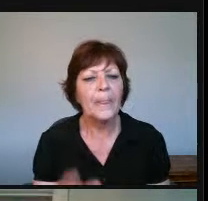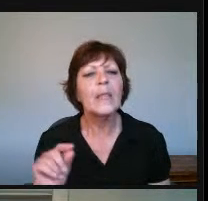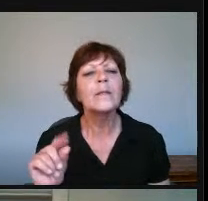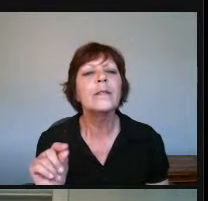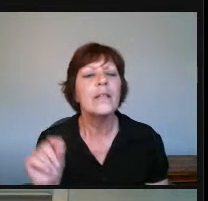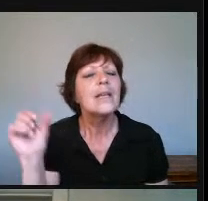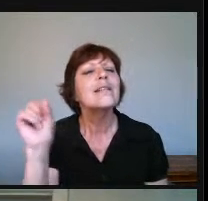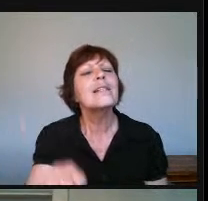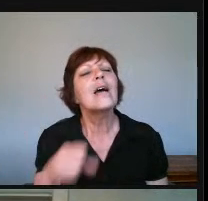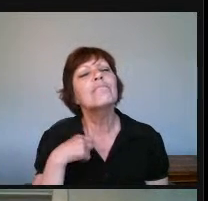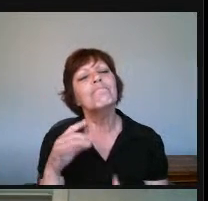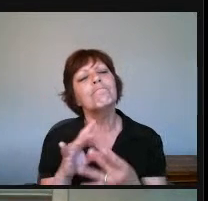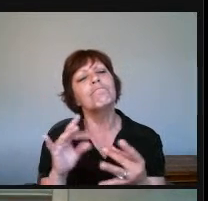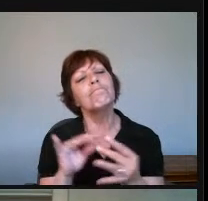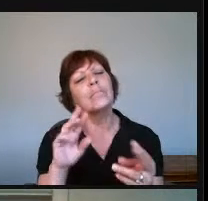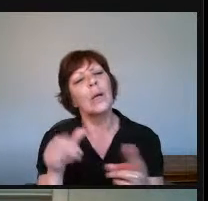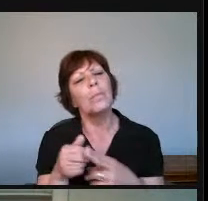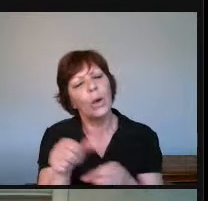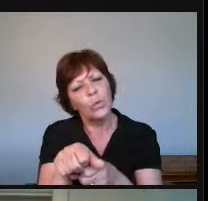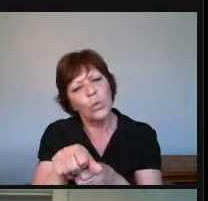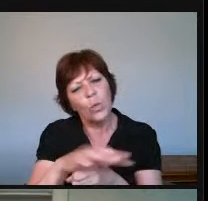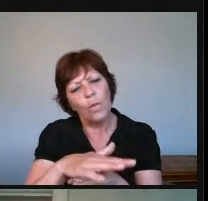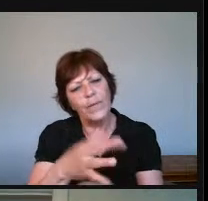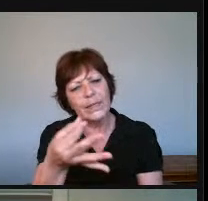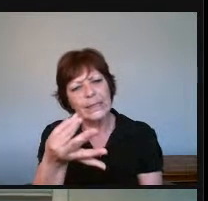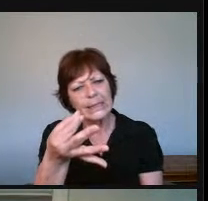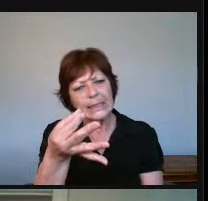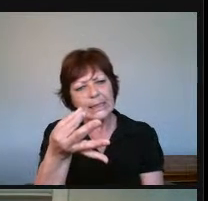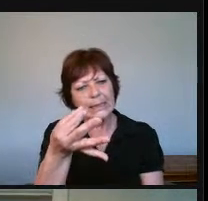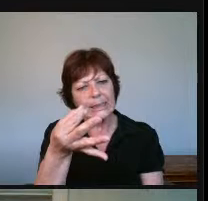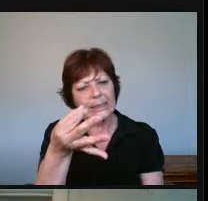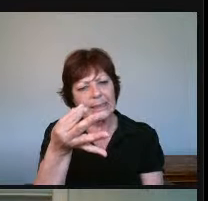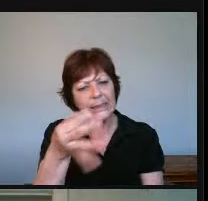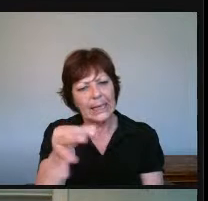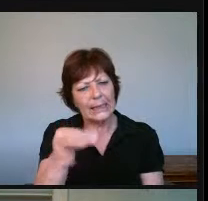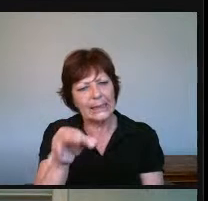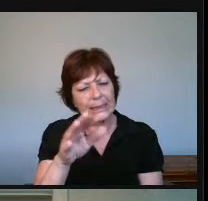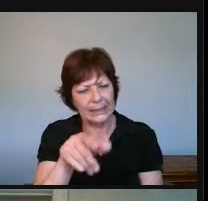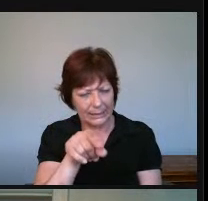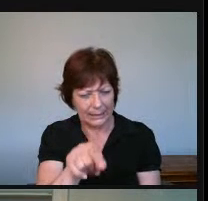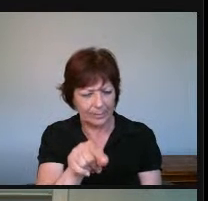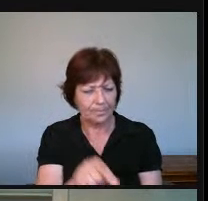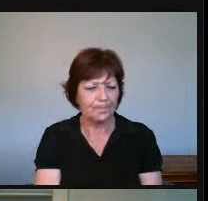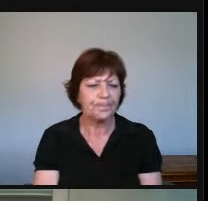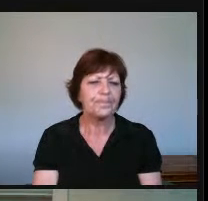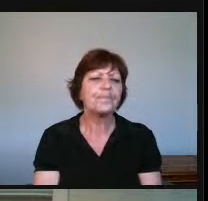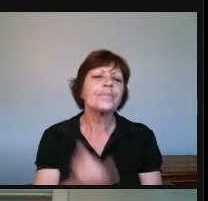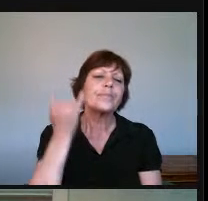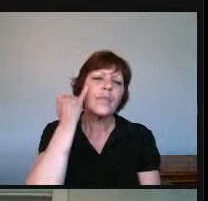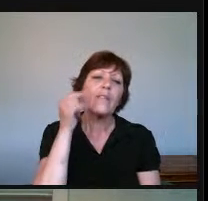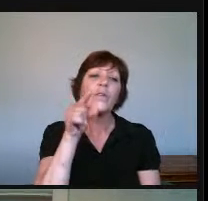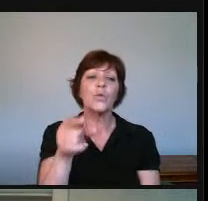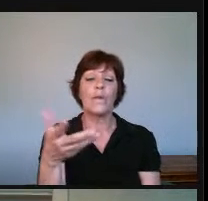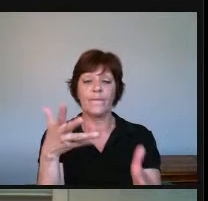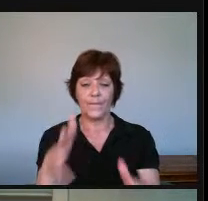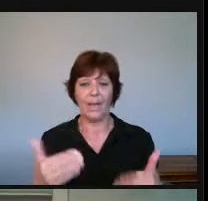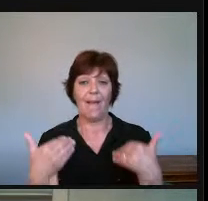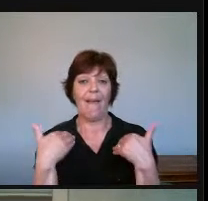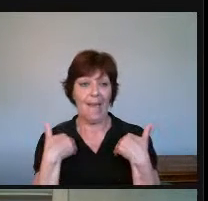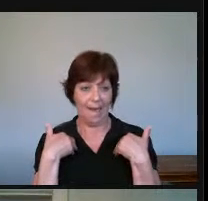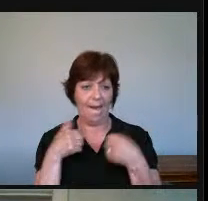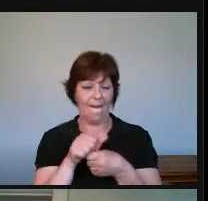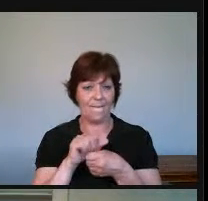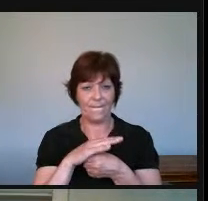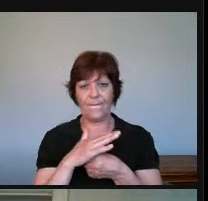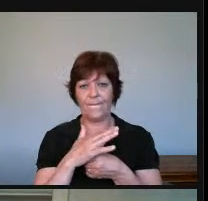20, yeah, let's talk a little bit about the COVID-19 on slide 20. If you've had it, even if you suspect